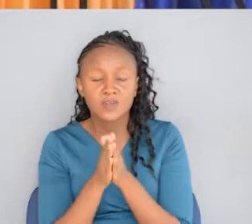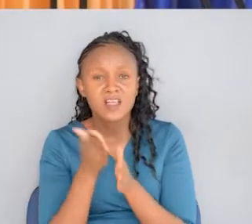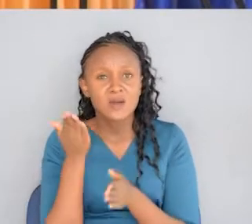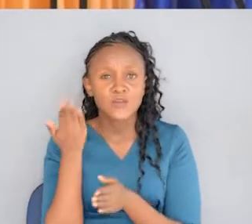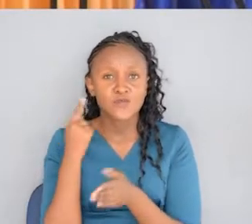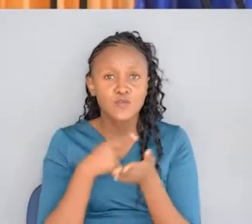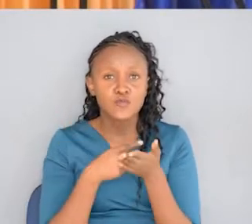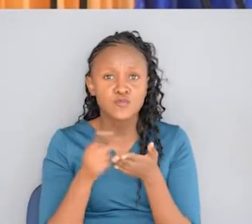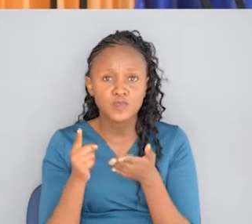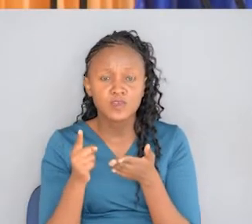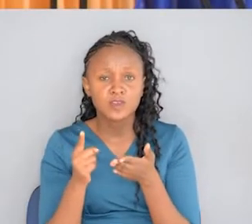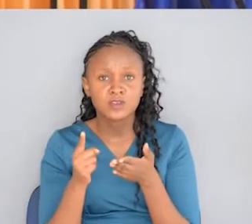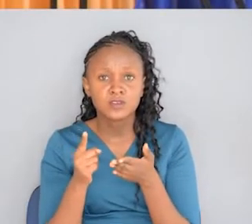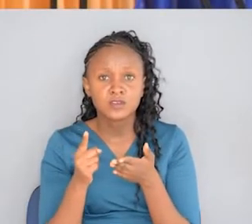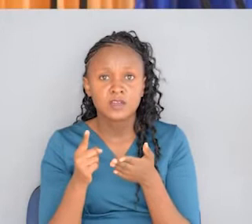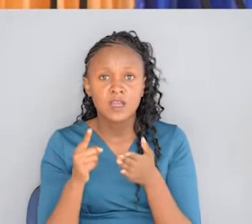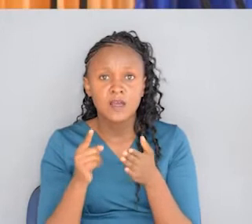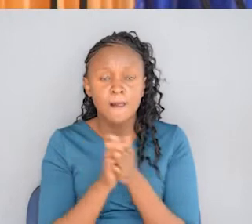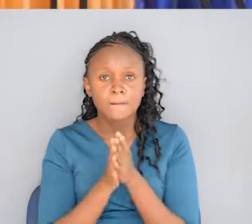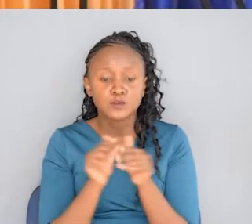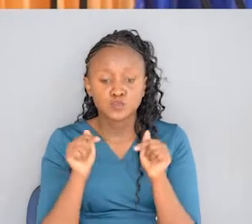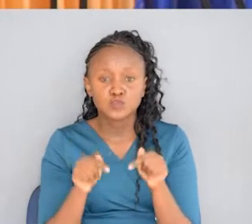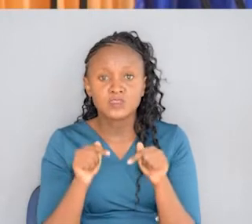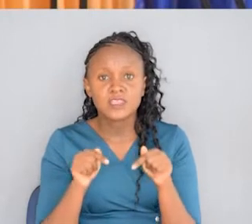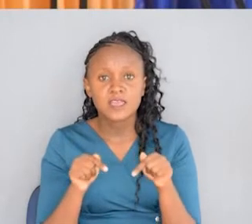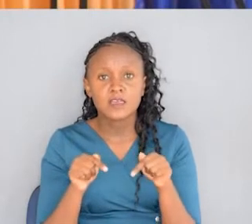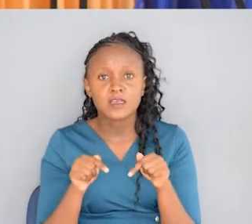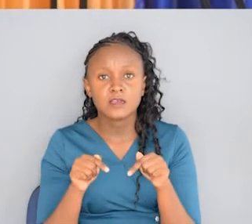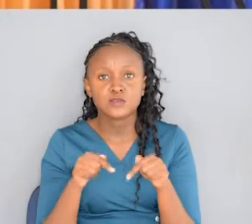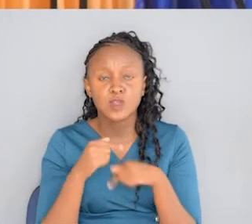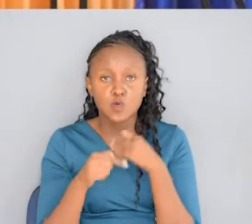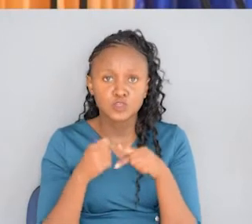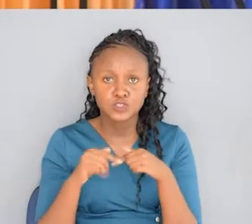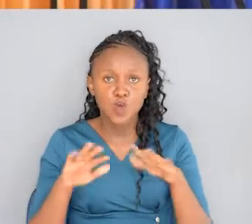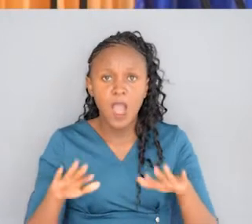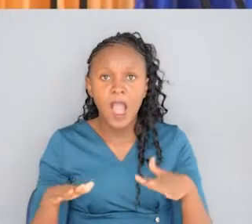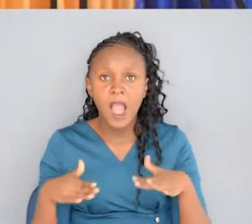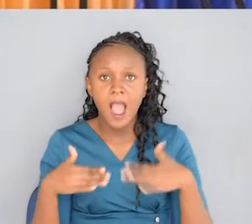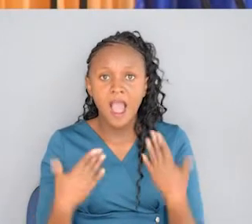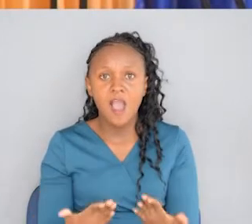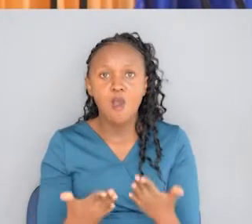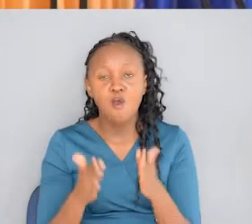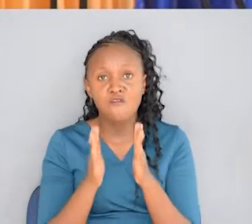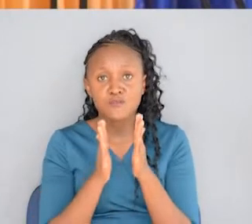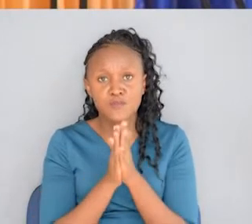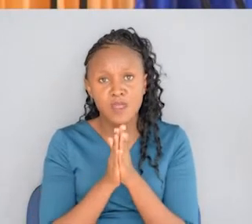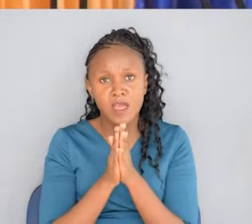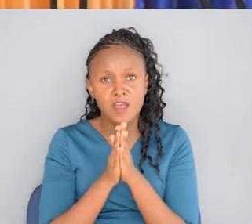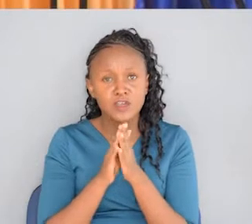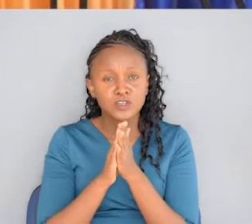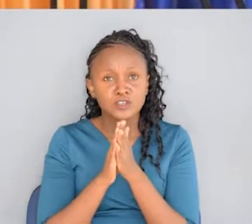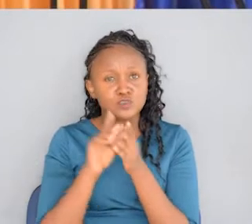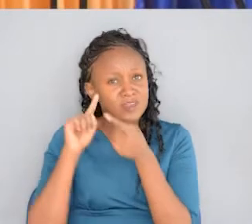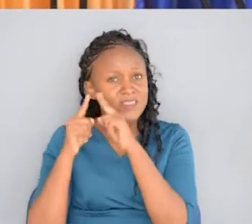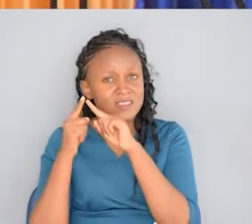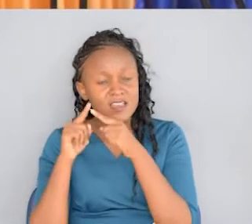prayer. So today we are doing the how of prayer. You know, just trying to meditate on how do we pray, and